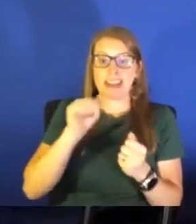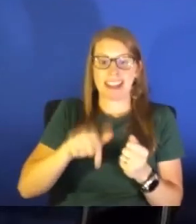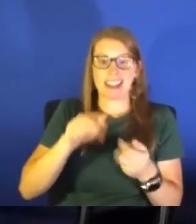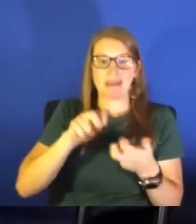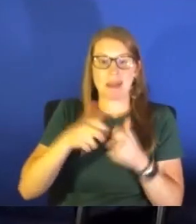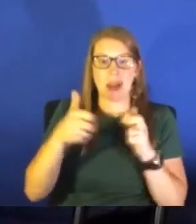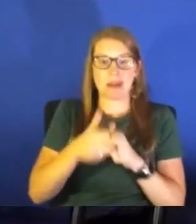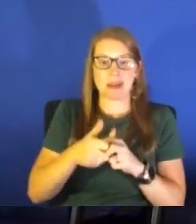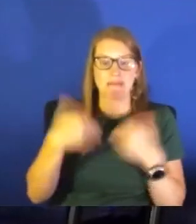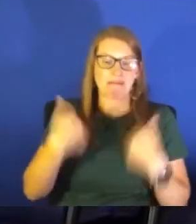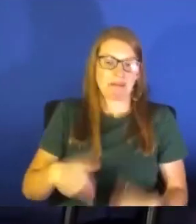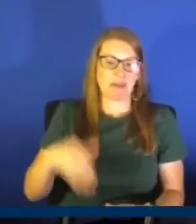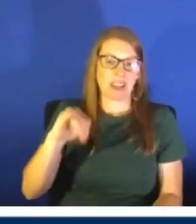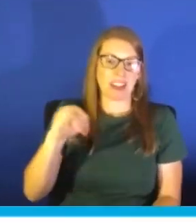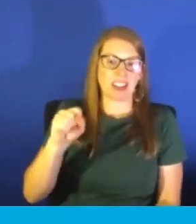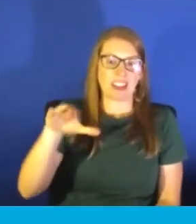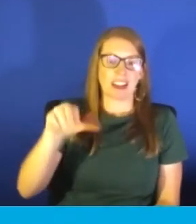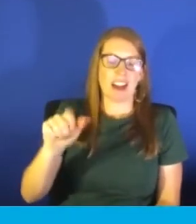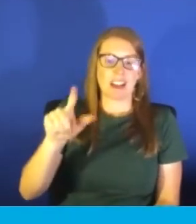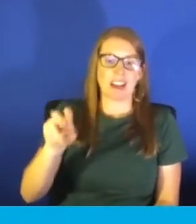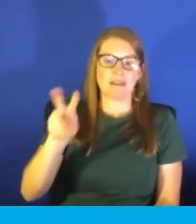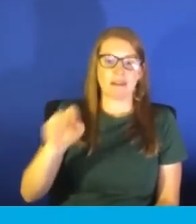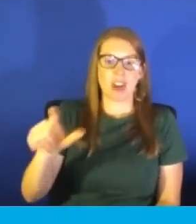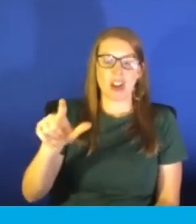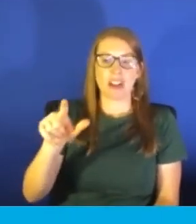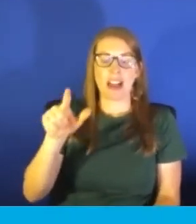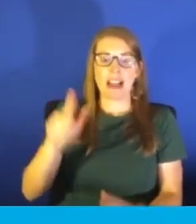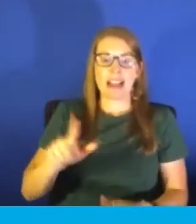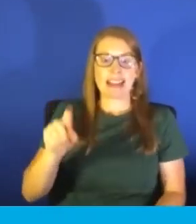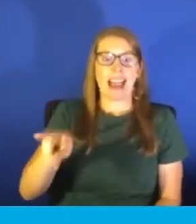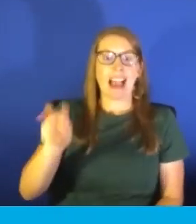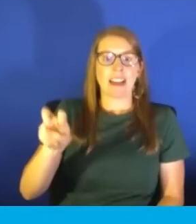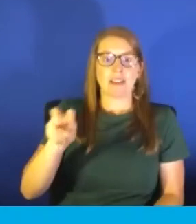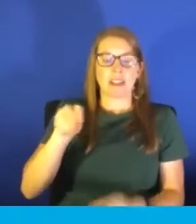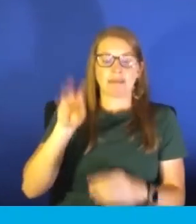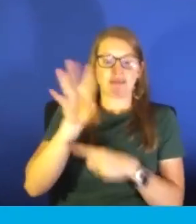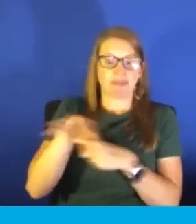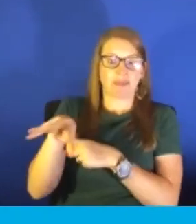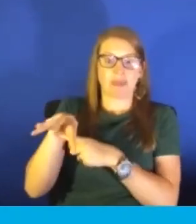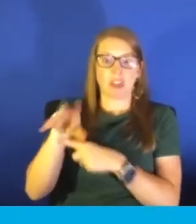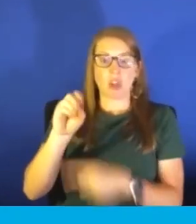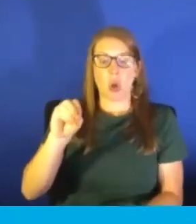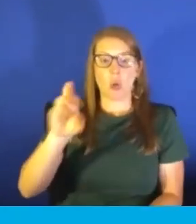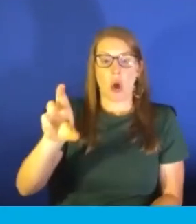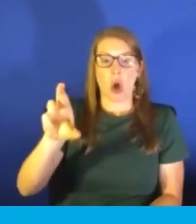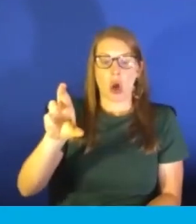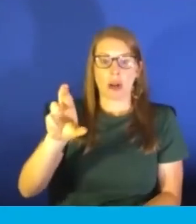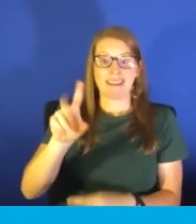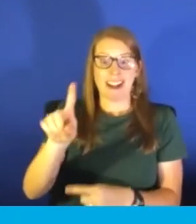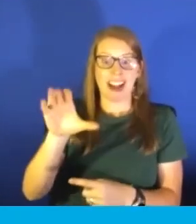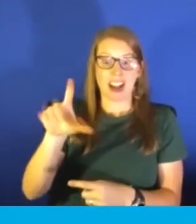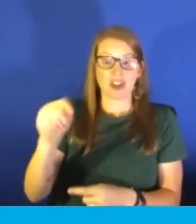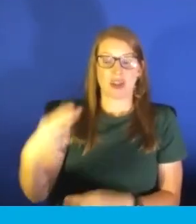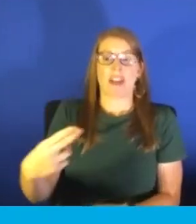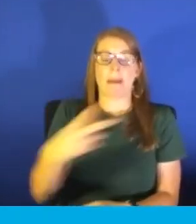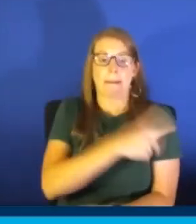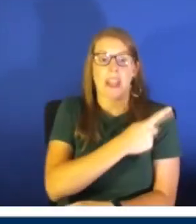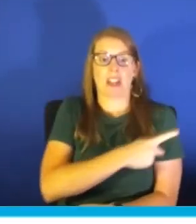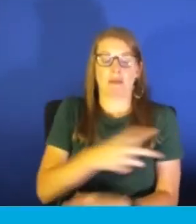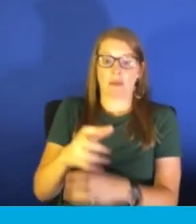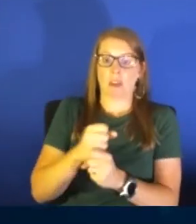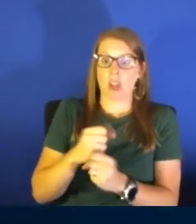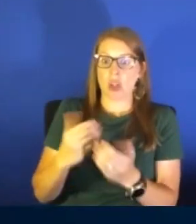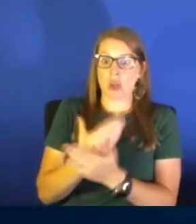Jessica Lovell. We take you live inside the OR to watch the 100th patient receive this newer FDA non-invasive